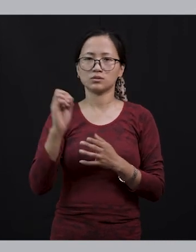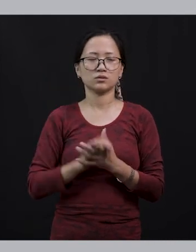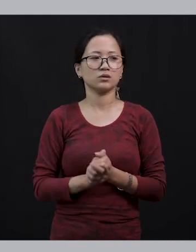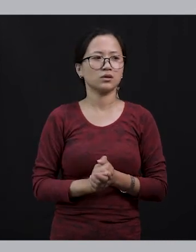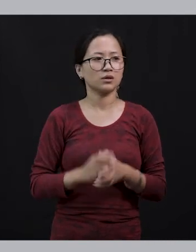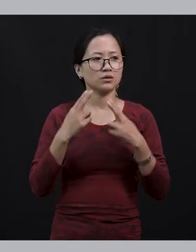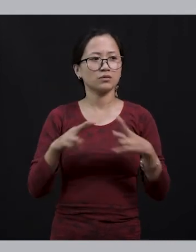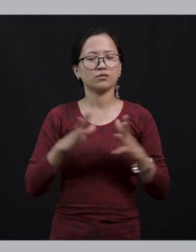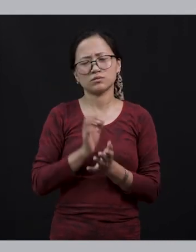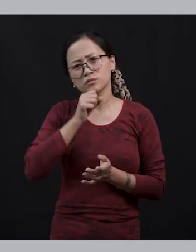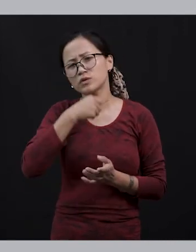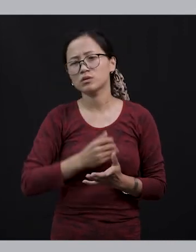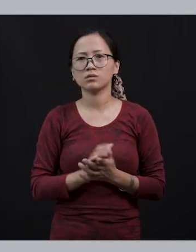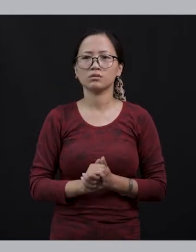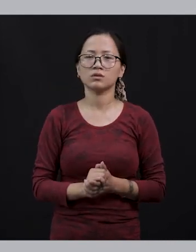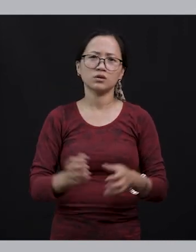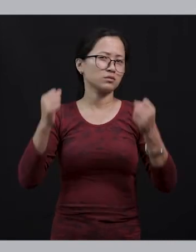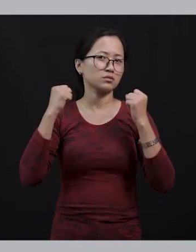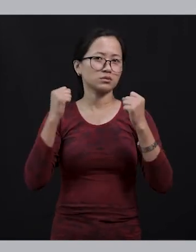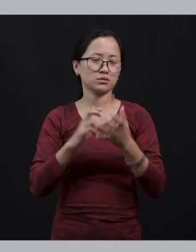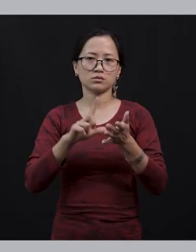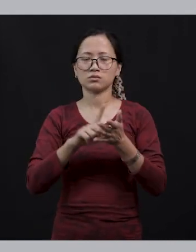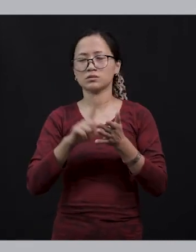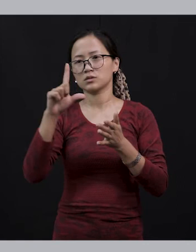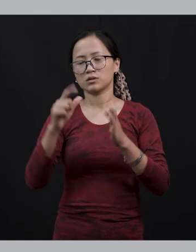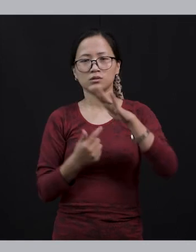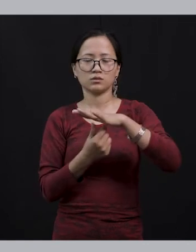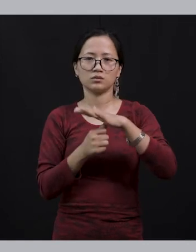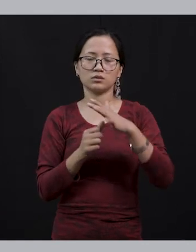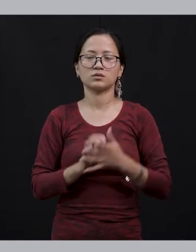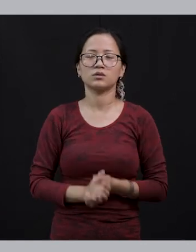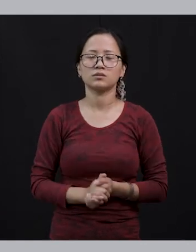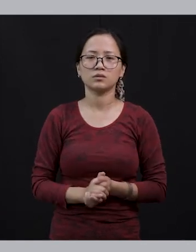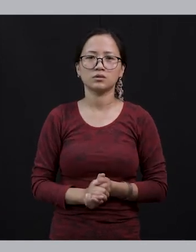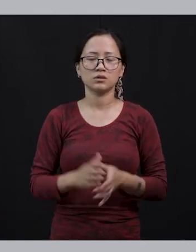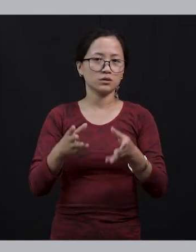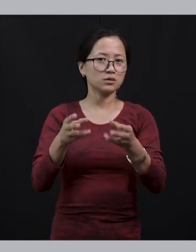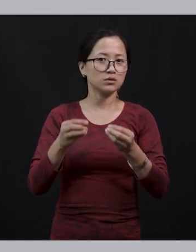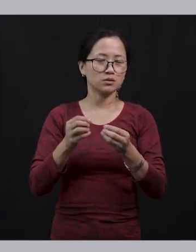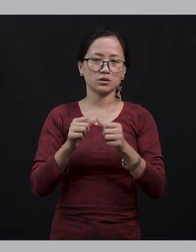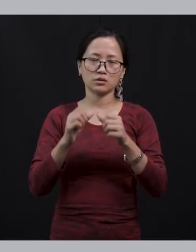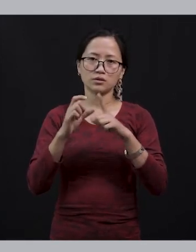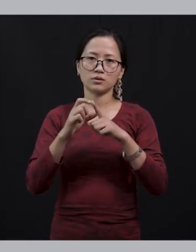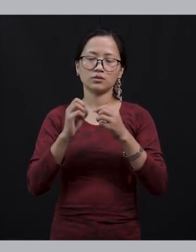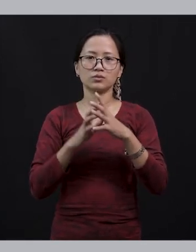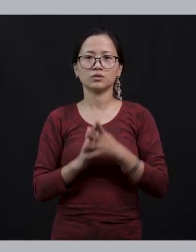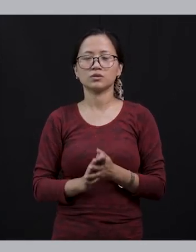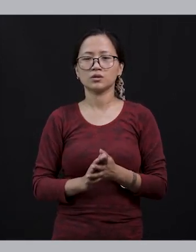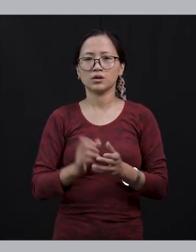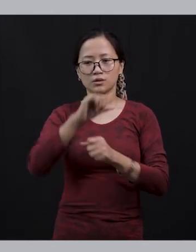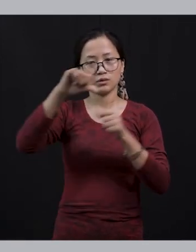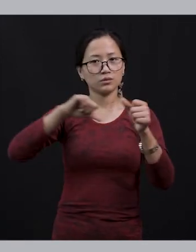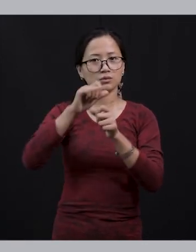he was very, very old and he was not a very strong leader, and he adopted a very, very lenient